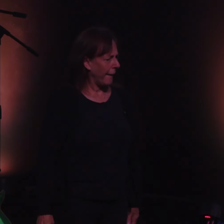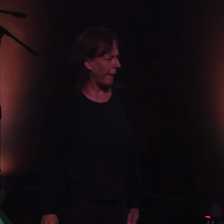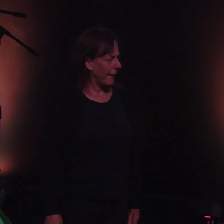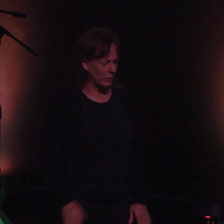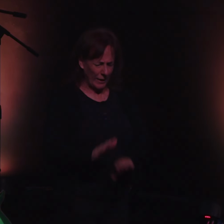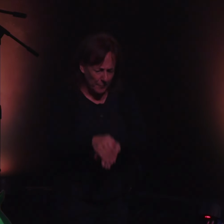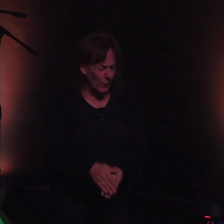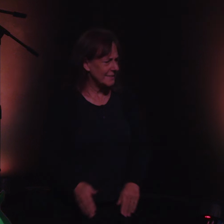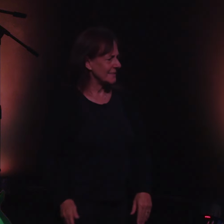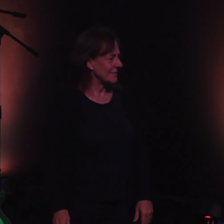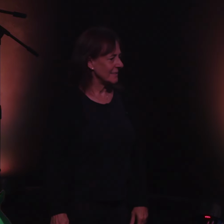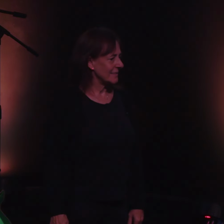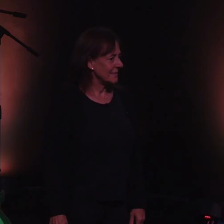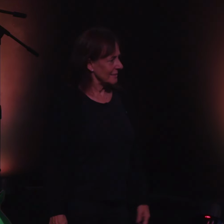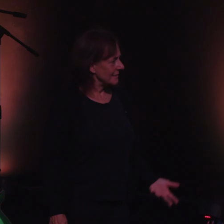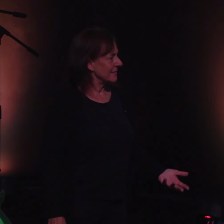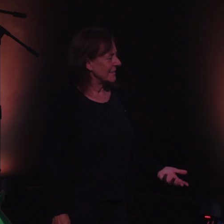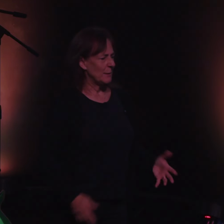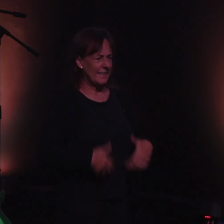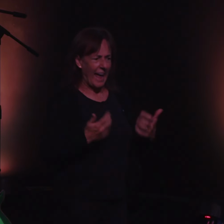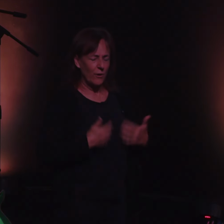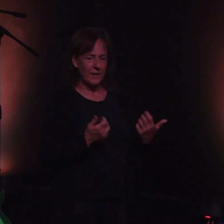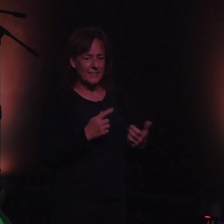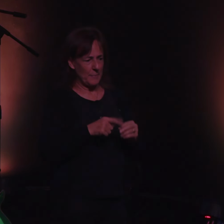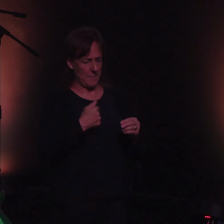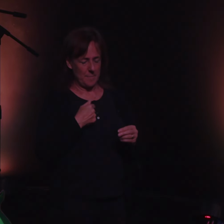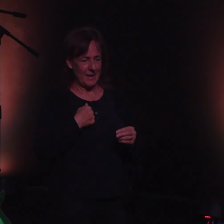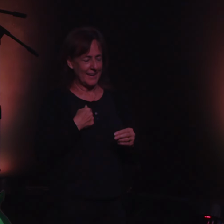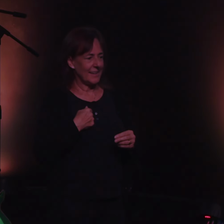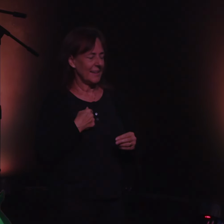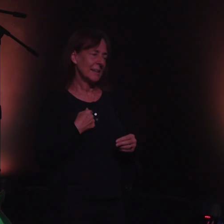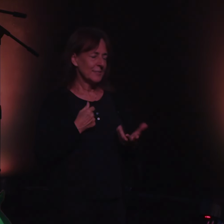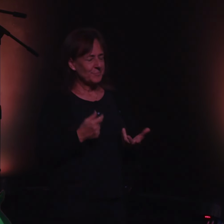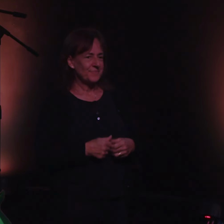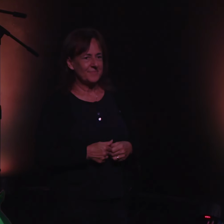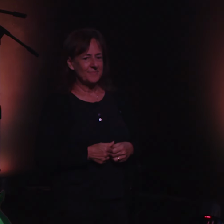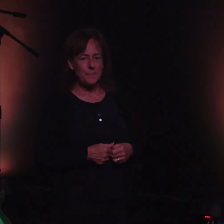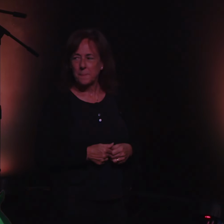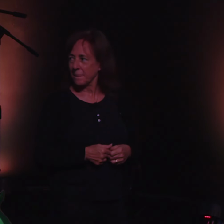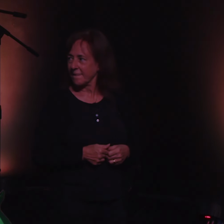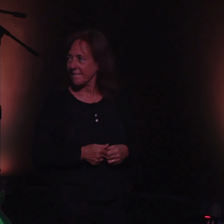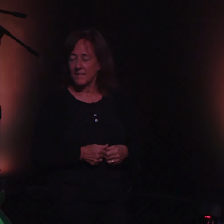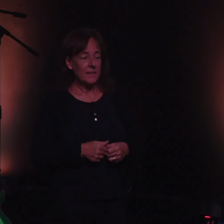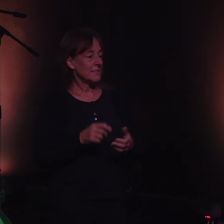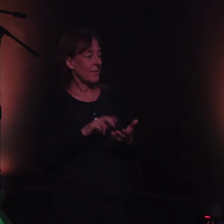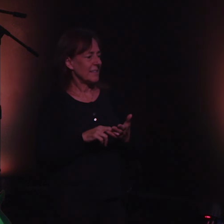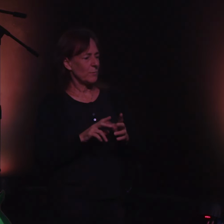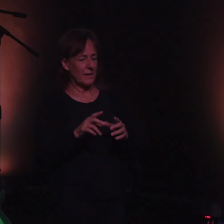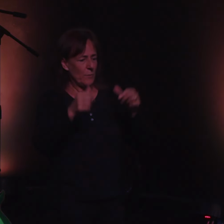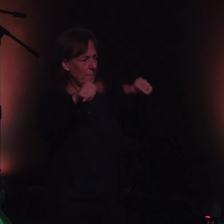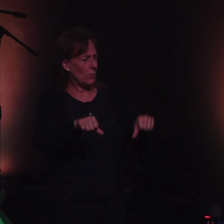freaking hypocrites. Now, he would have said that. I'm sorry. That's just the anger in me that's about me coming out. He wouldn't have said that. That's what he would have